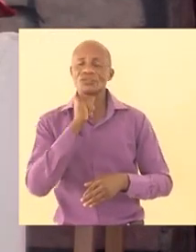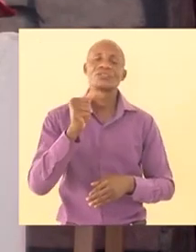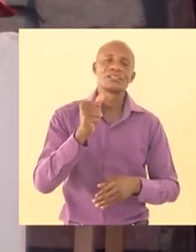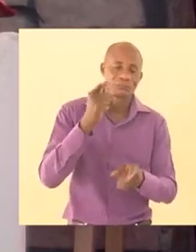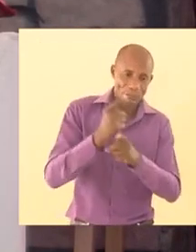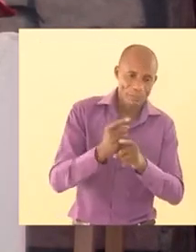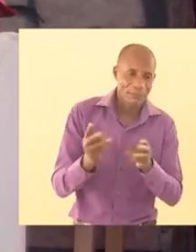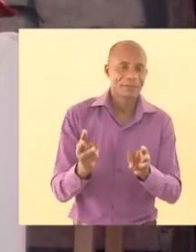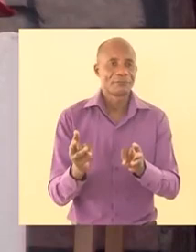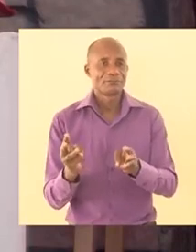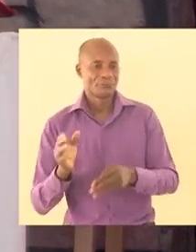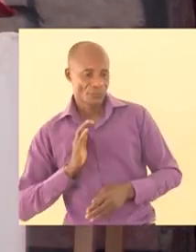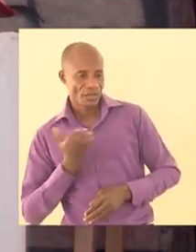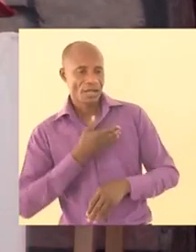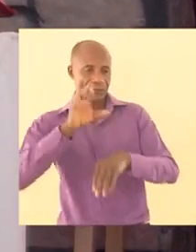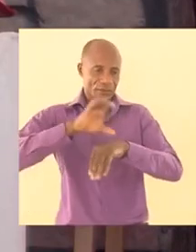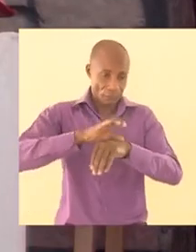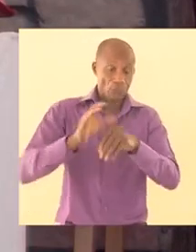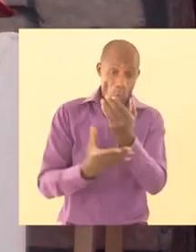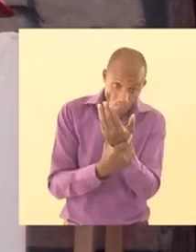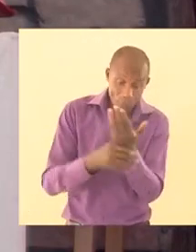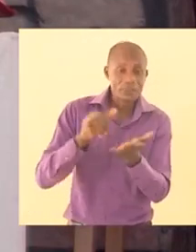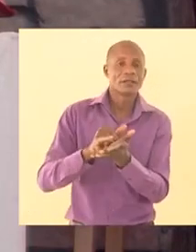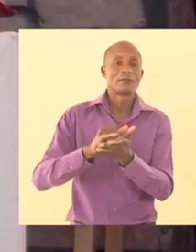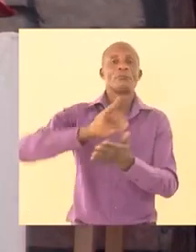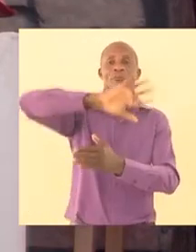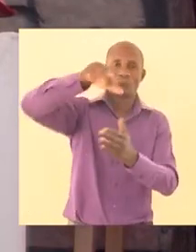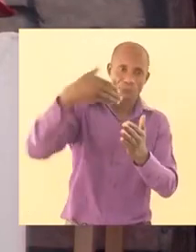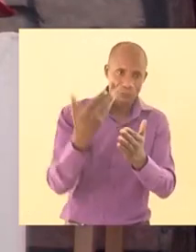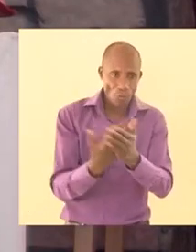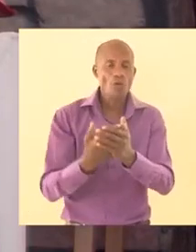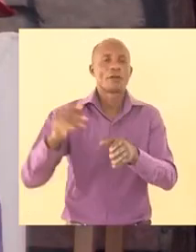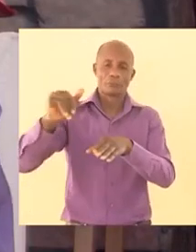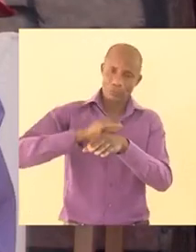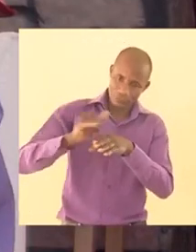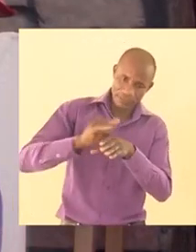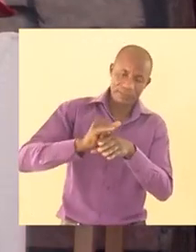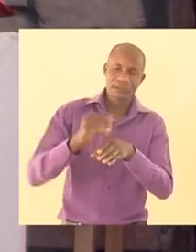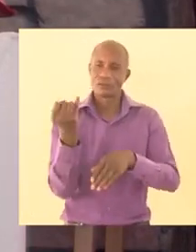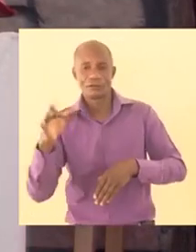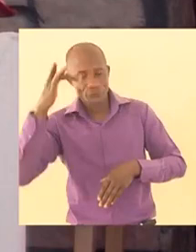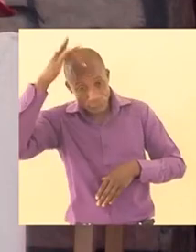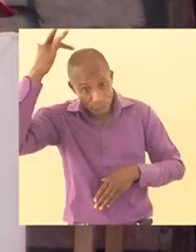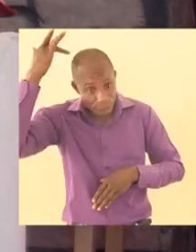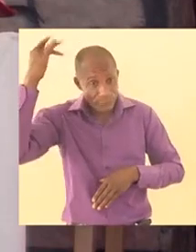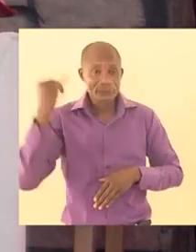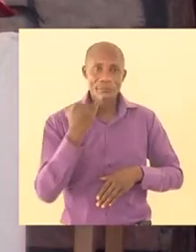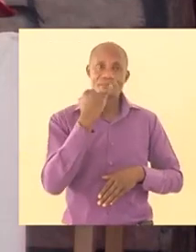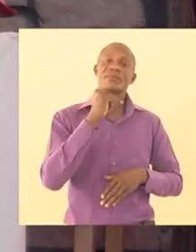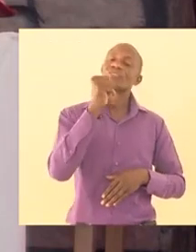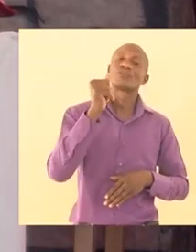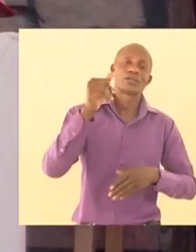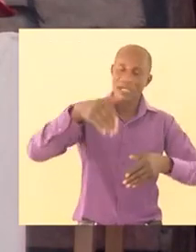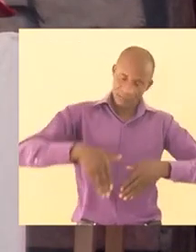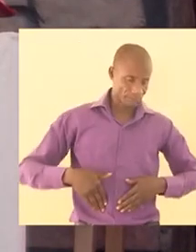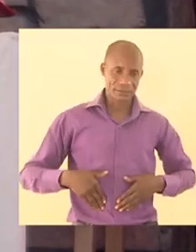disordered. Our church holds that all practice of homosexuality is